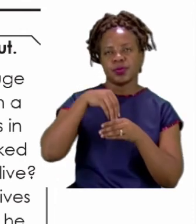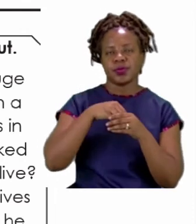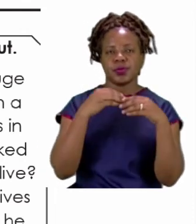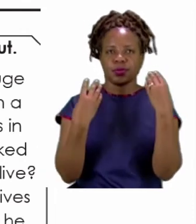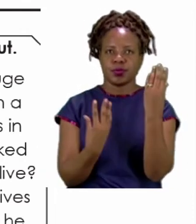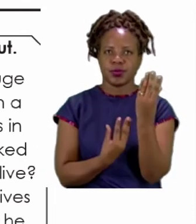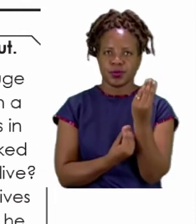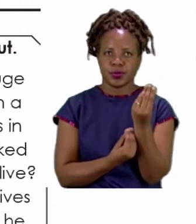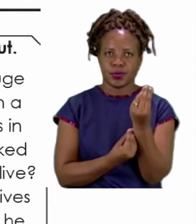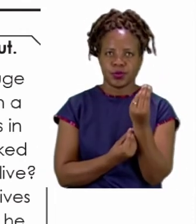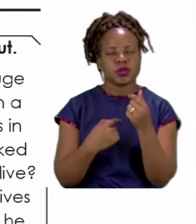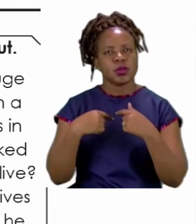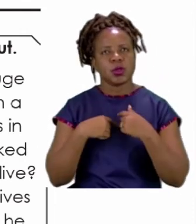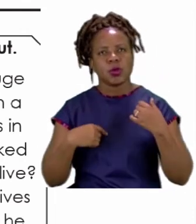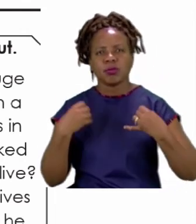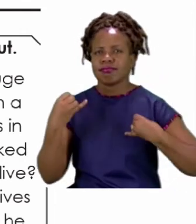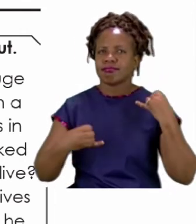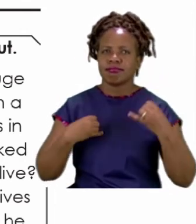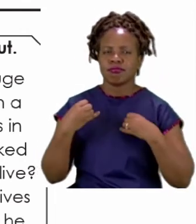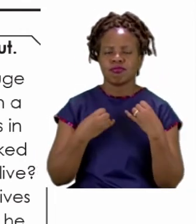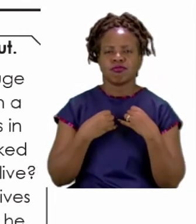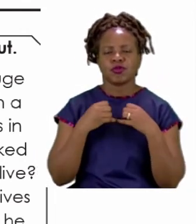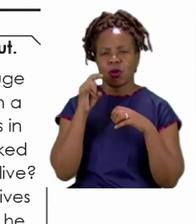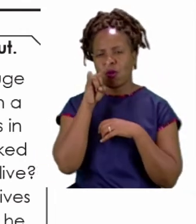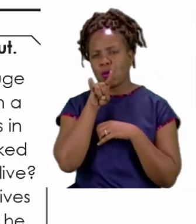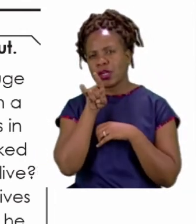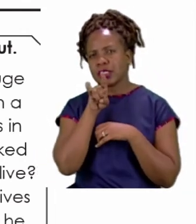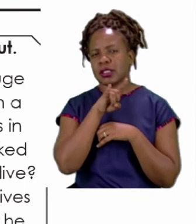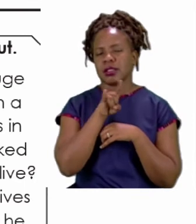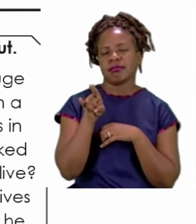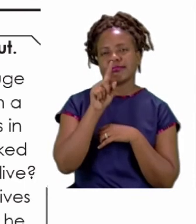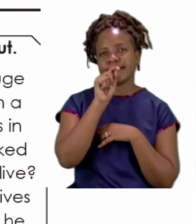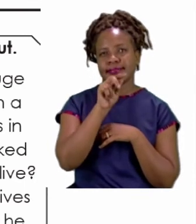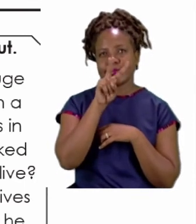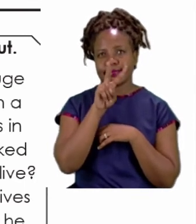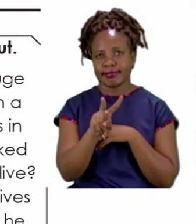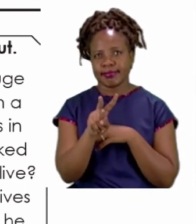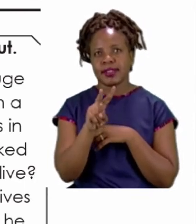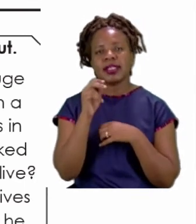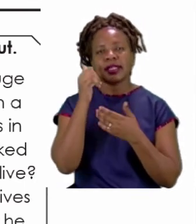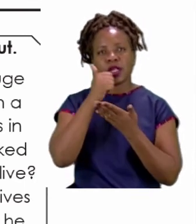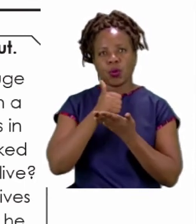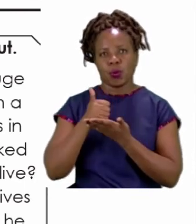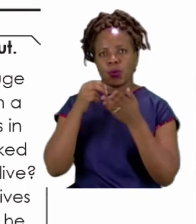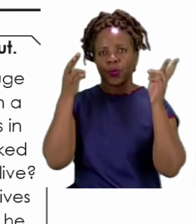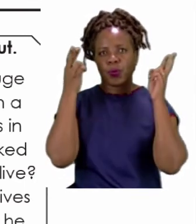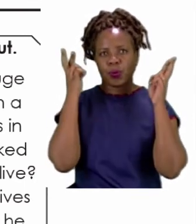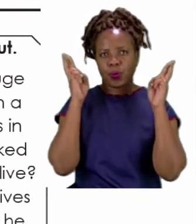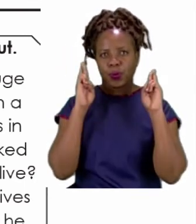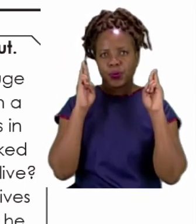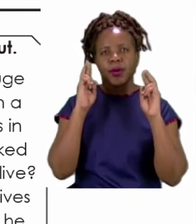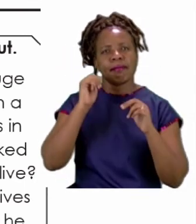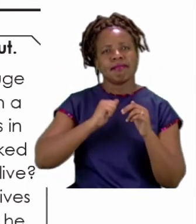enjoy watching television in the living room. My favorite room is